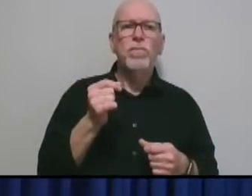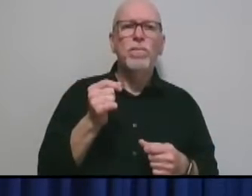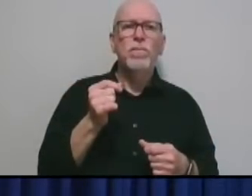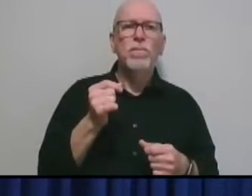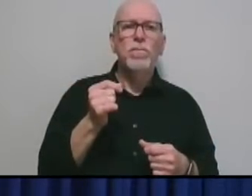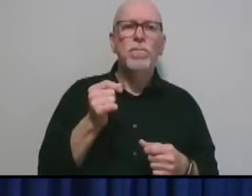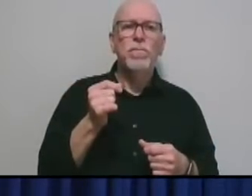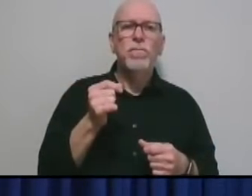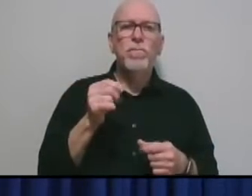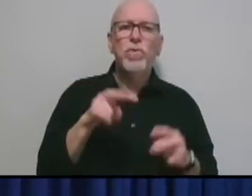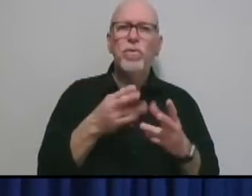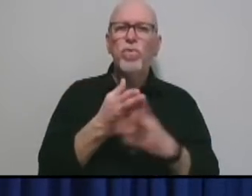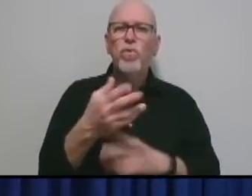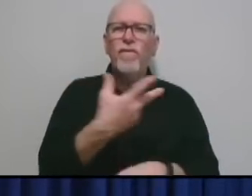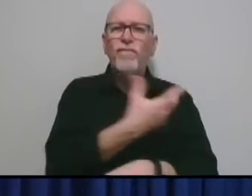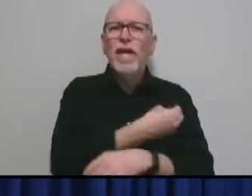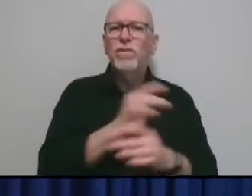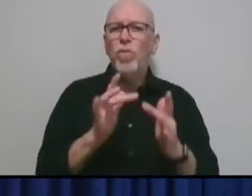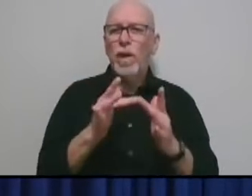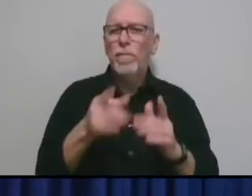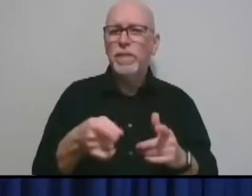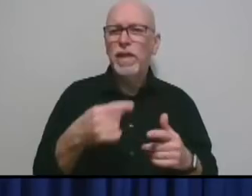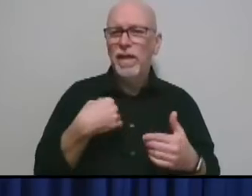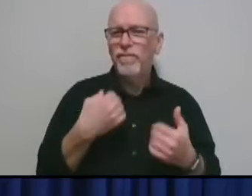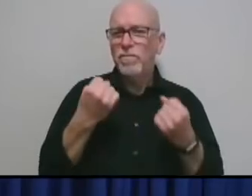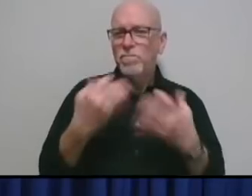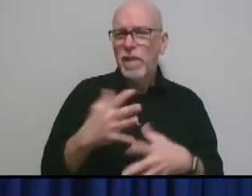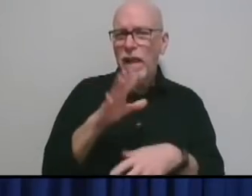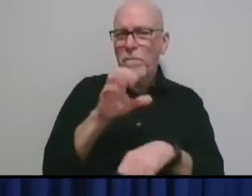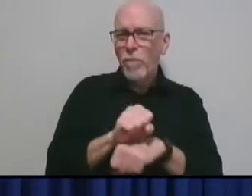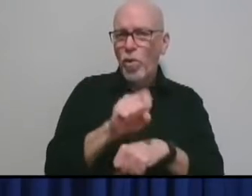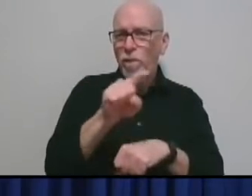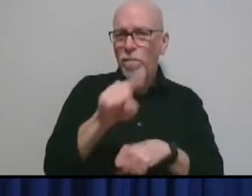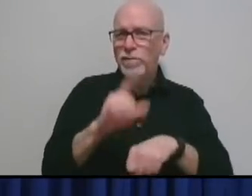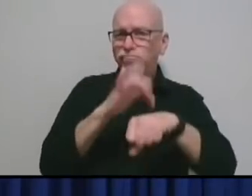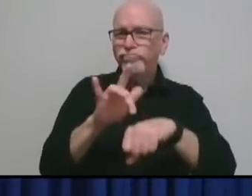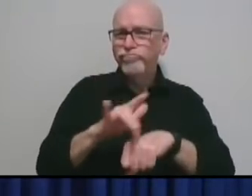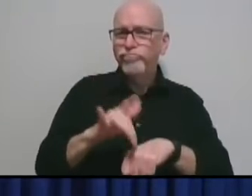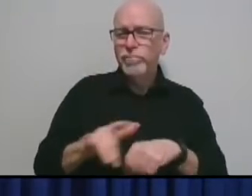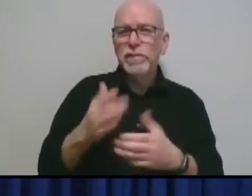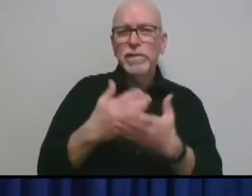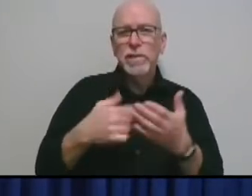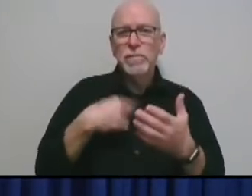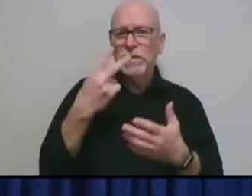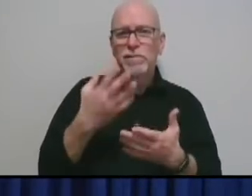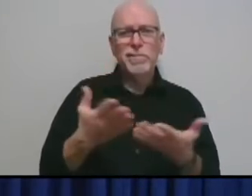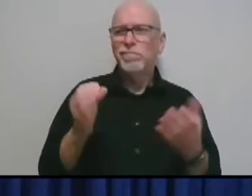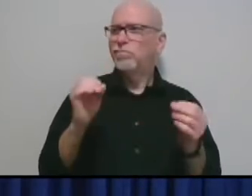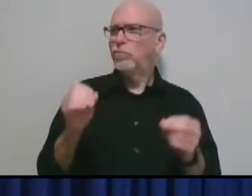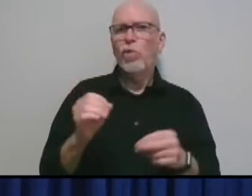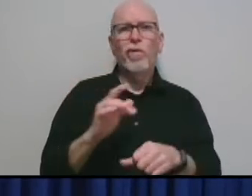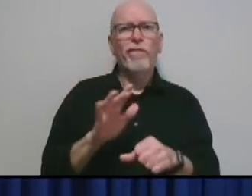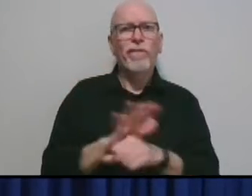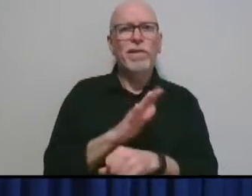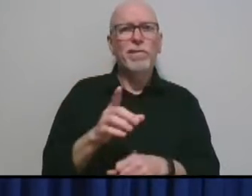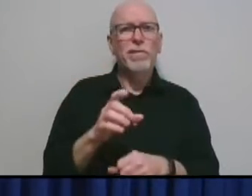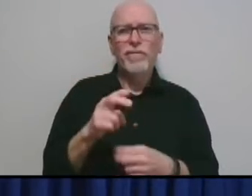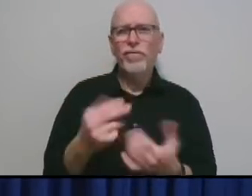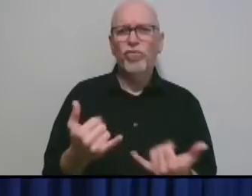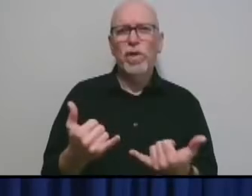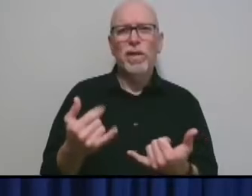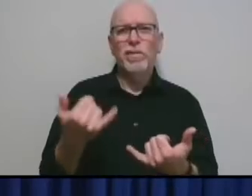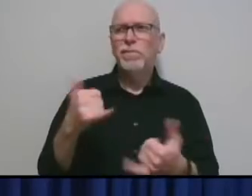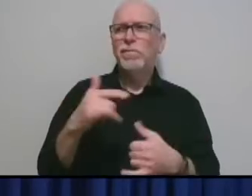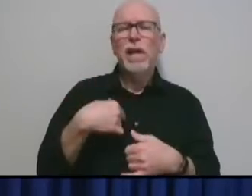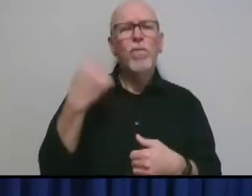just looking through the vaccination website, there are lots of appointments that are open. Some I've seen have gone unfilled even today. I'm sort